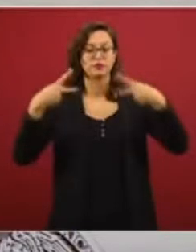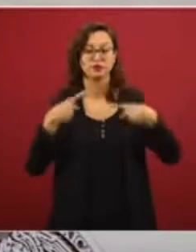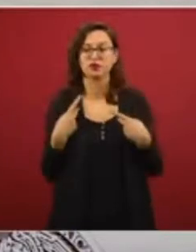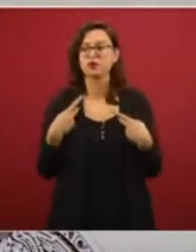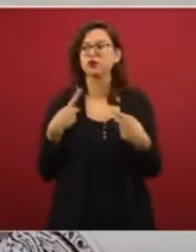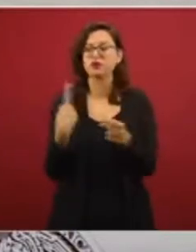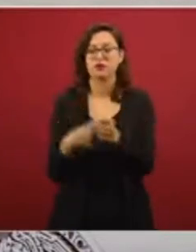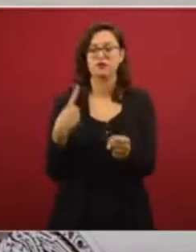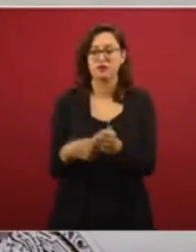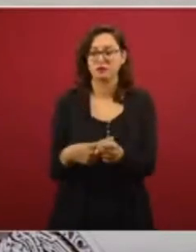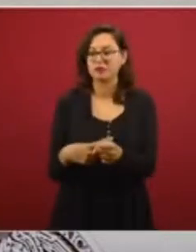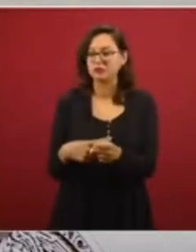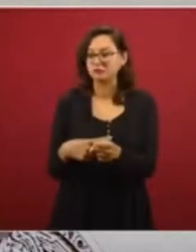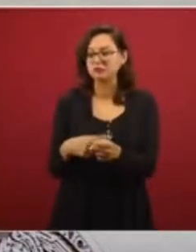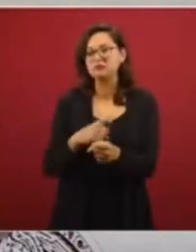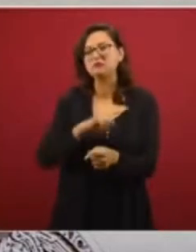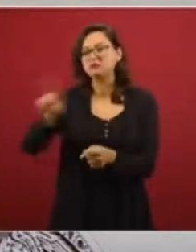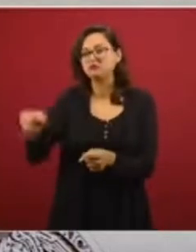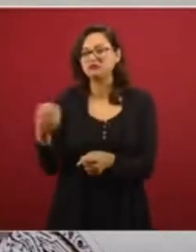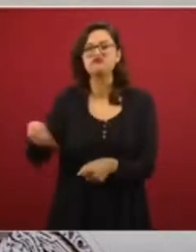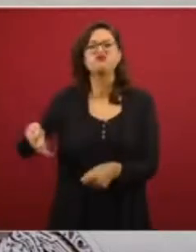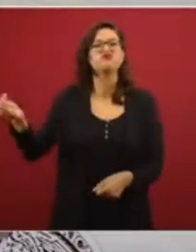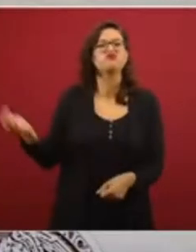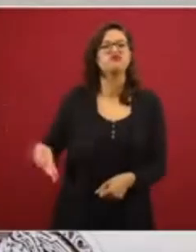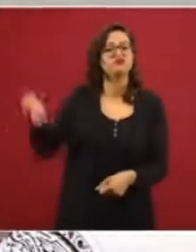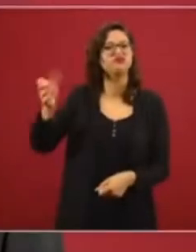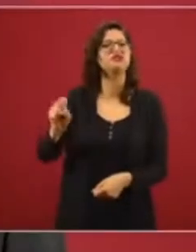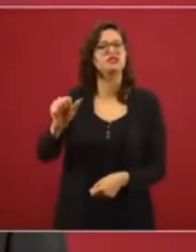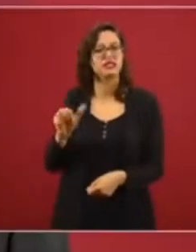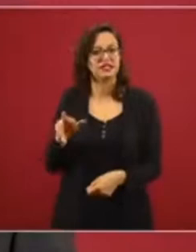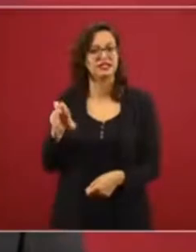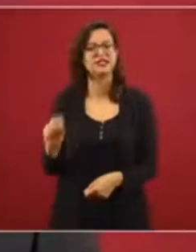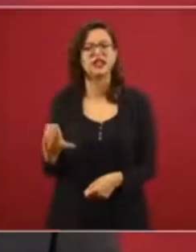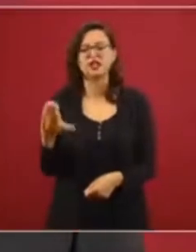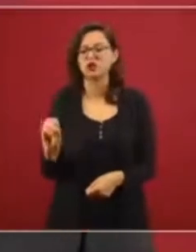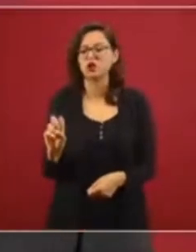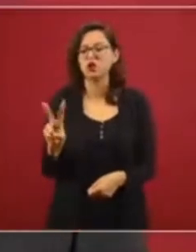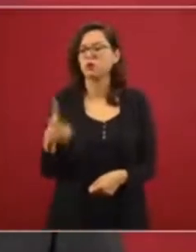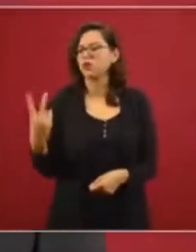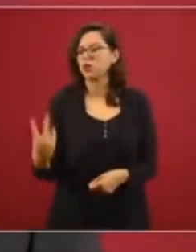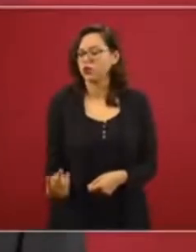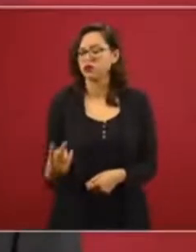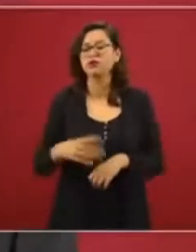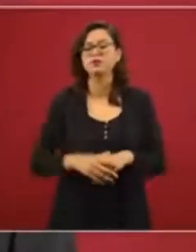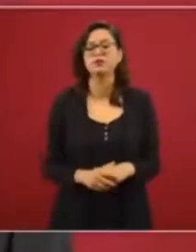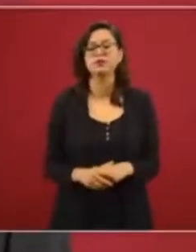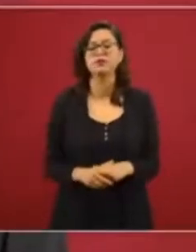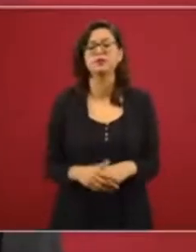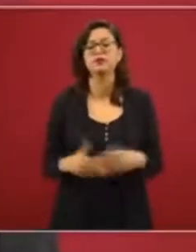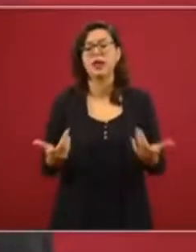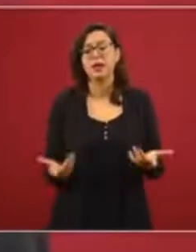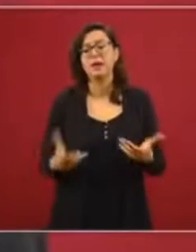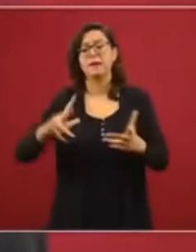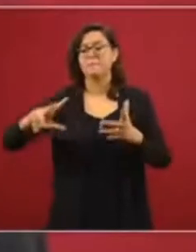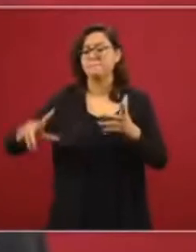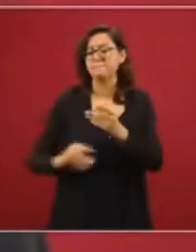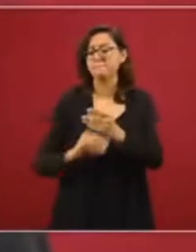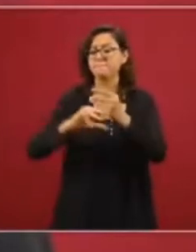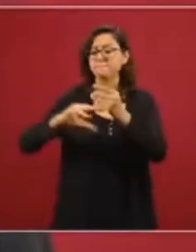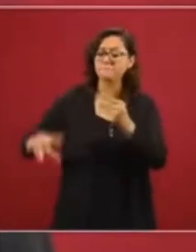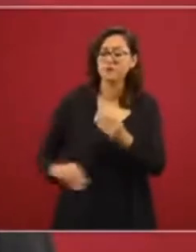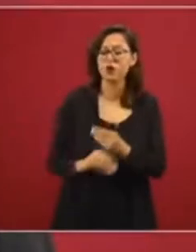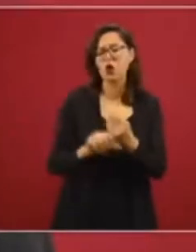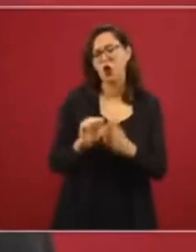virus. SARS-CoV-2. Y se han agregado algunos otros indicadores recientemente consensuados con las